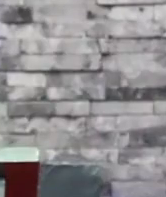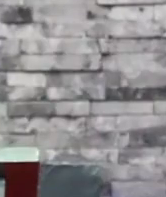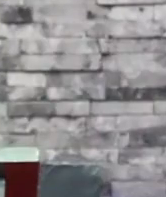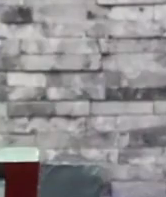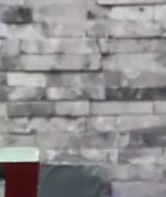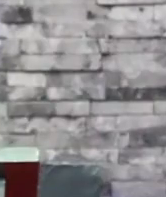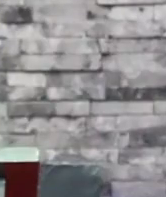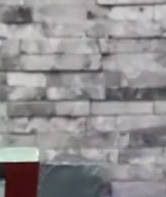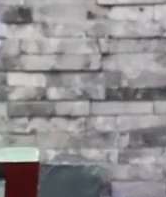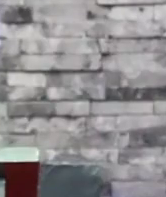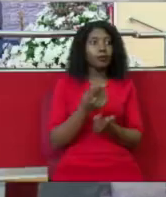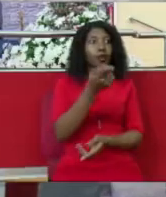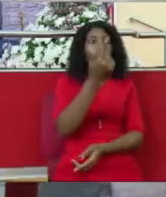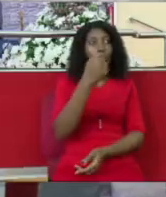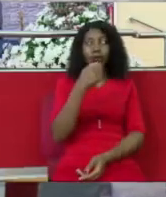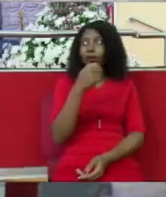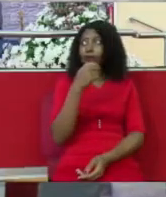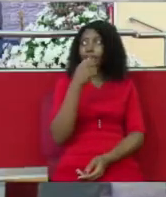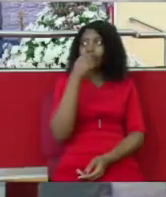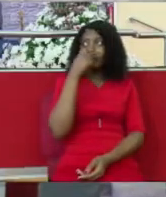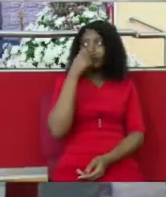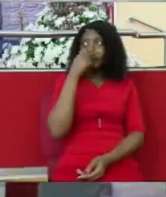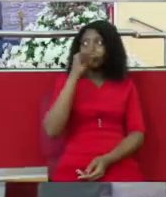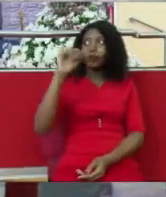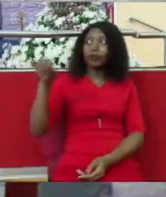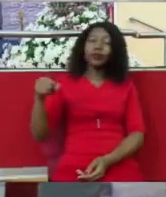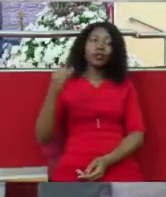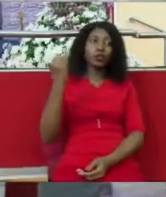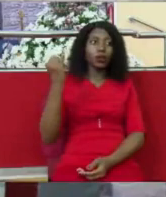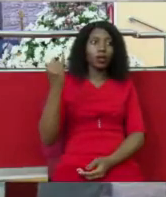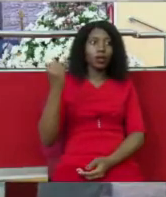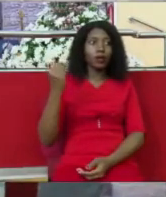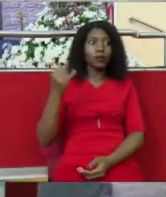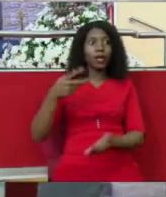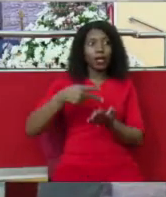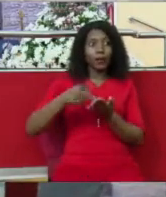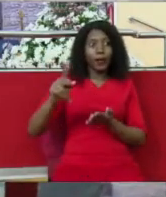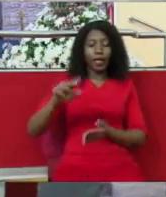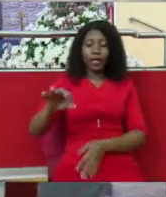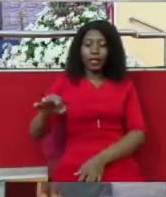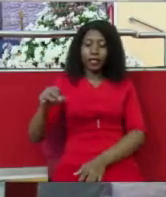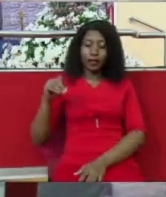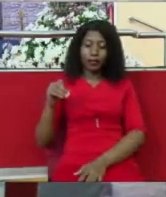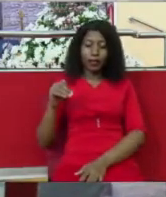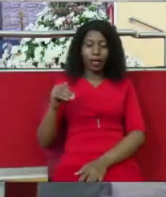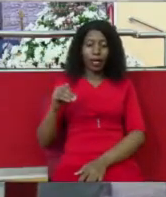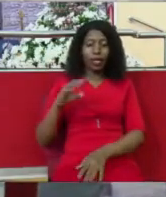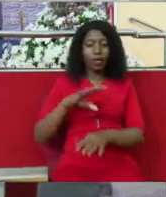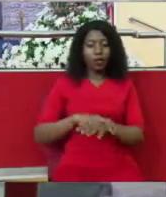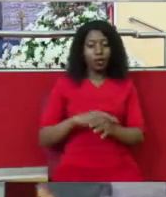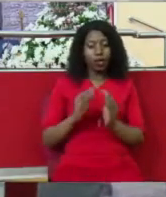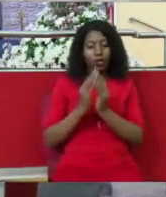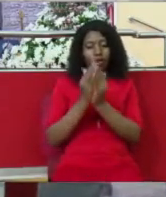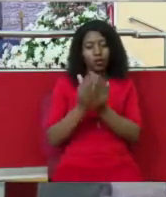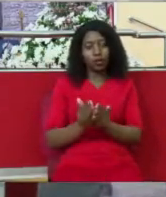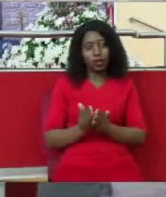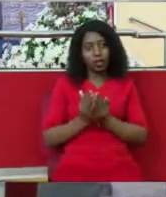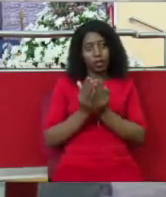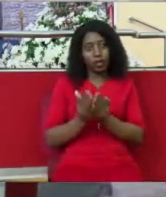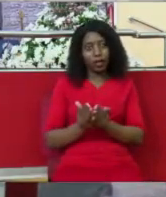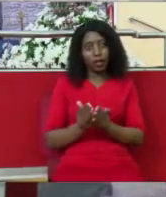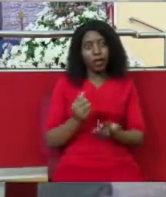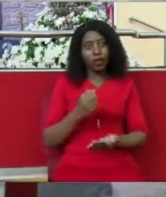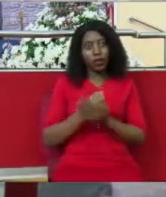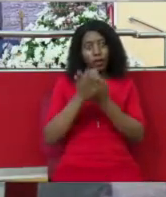katika yale maandiko, is that Jonah had to pay his own fare to get into the ship so that he can disappear from God. Ya kwamba